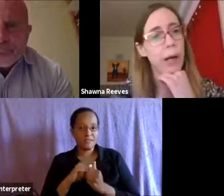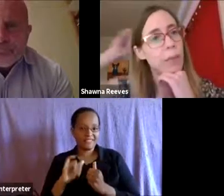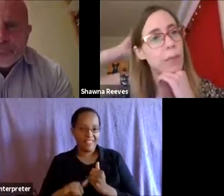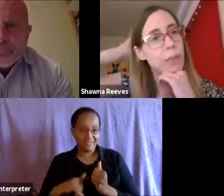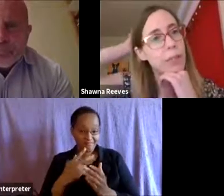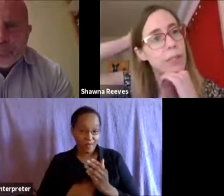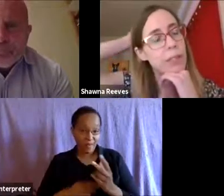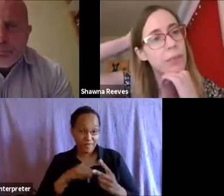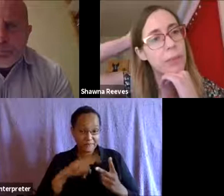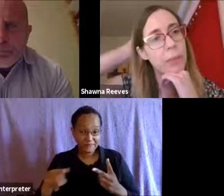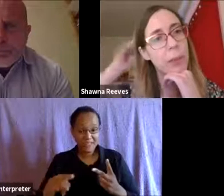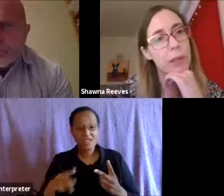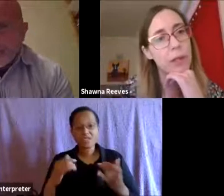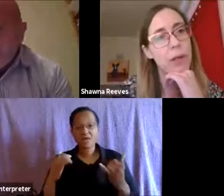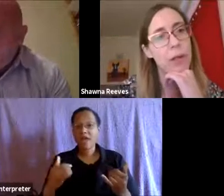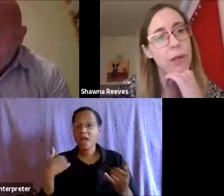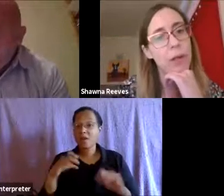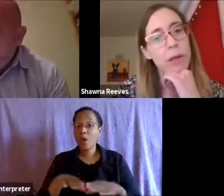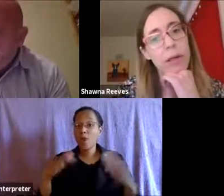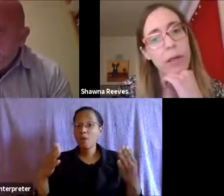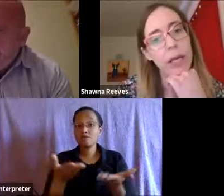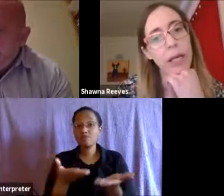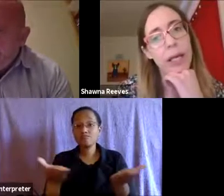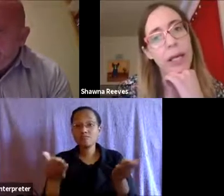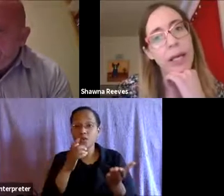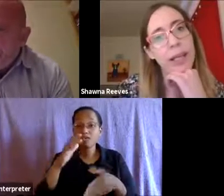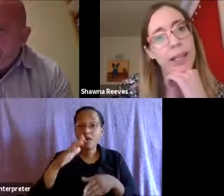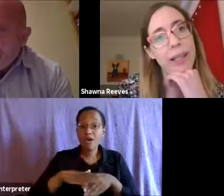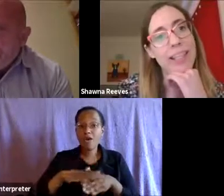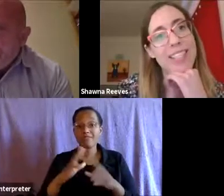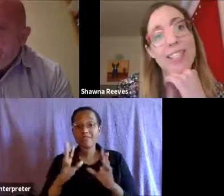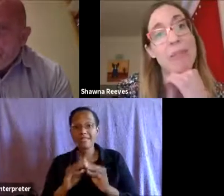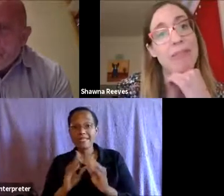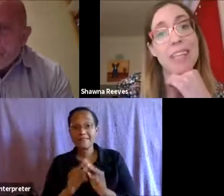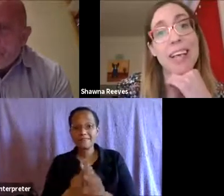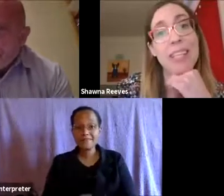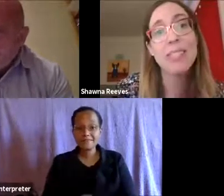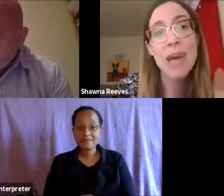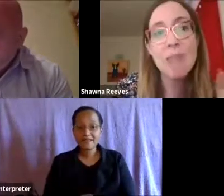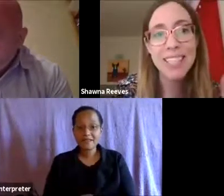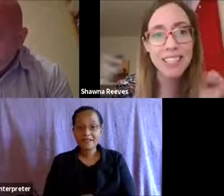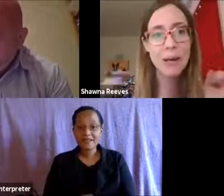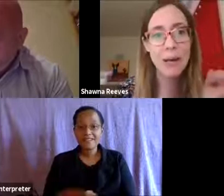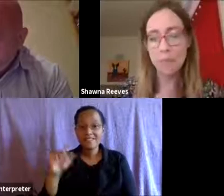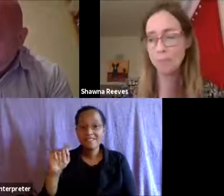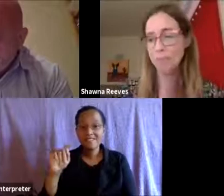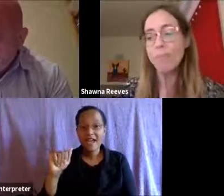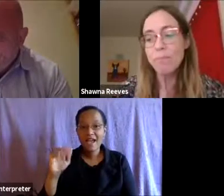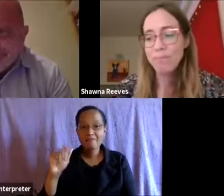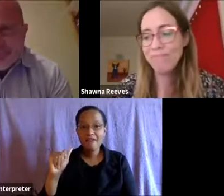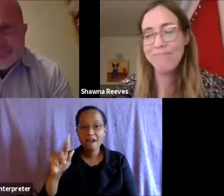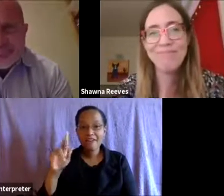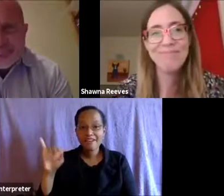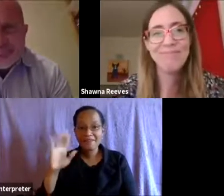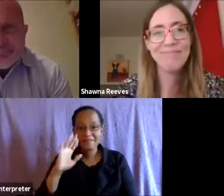wanted to give people a little bit of hope and a chance to get involved themselves. And I think that the three of you have really helped with both of